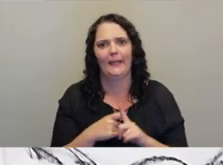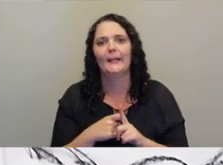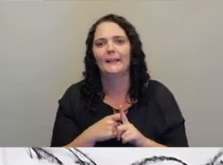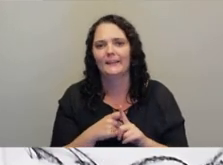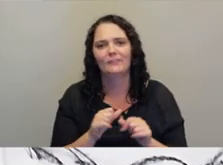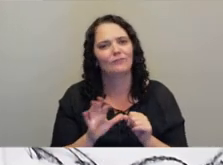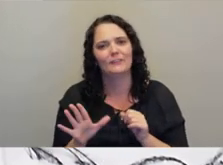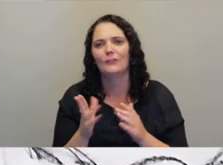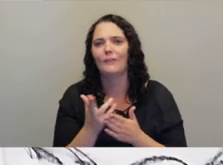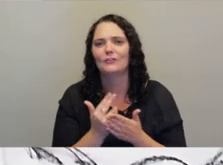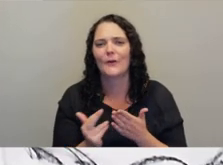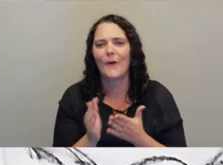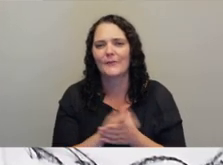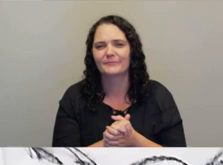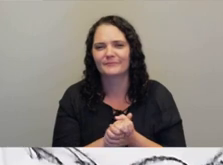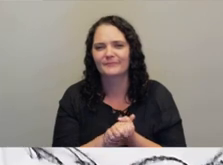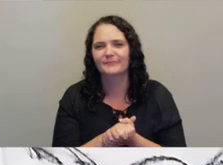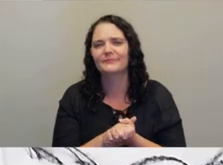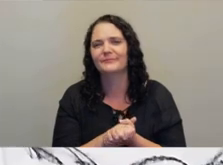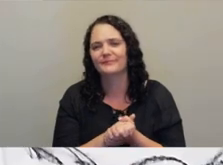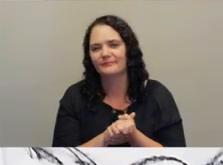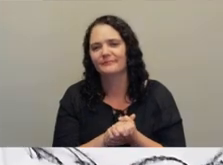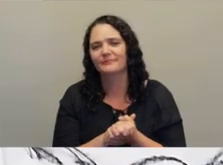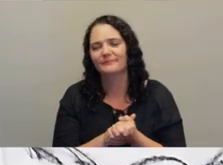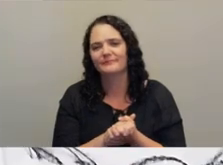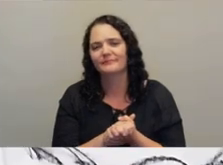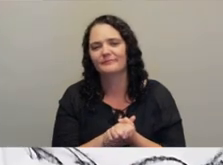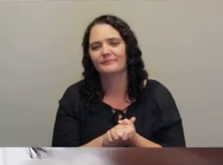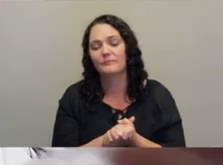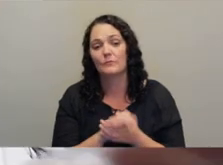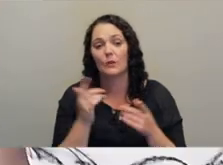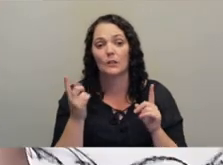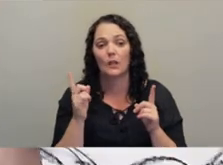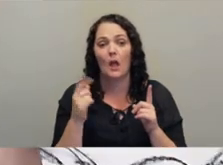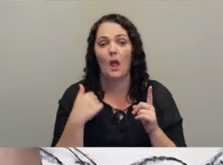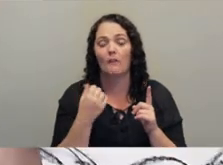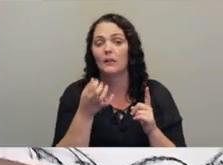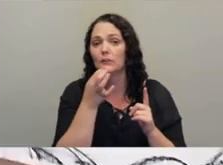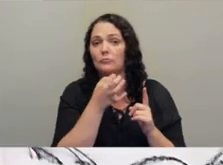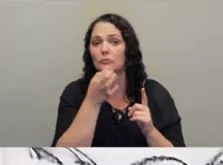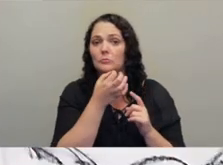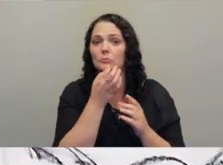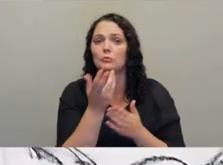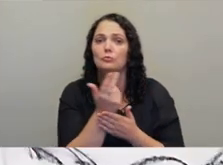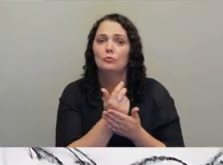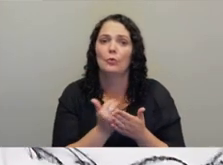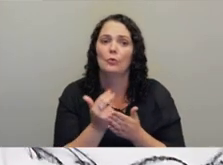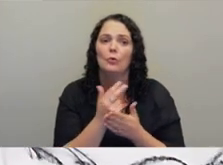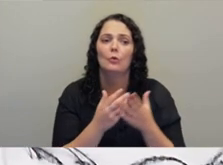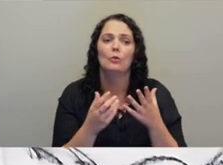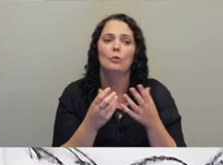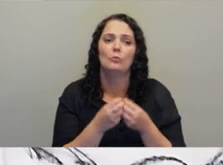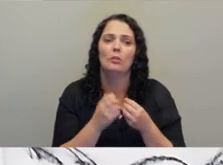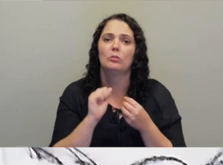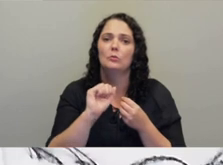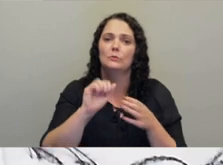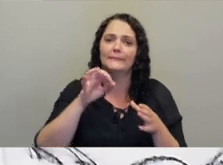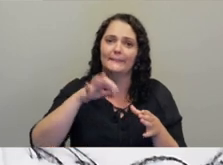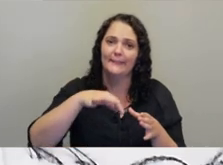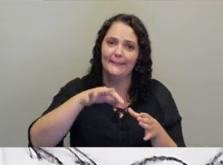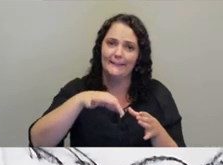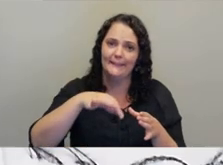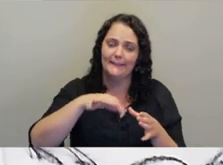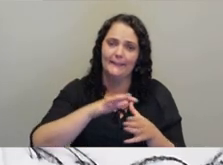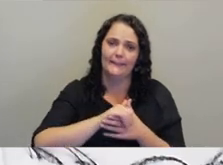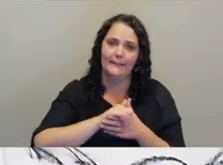Okay, so if you have your tea, we are going to be doing a little bit of drawing with your tea coming up next. If you don't have tea